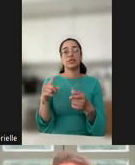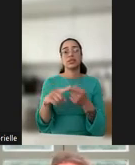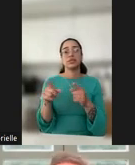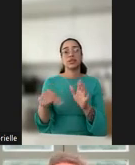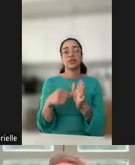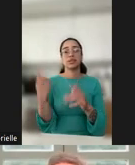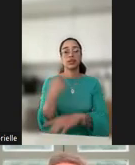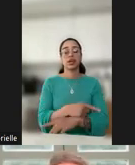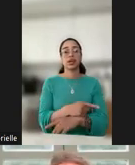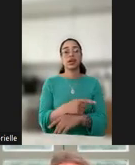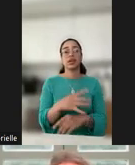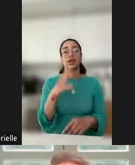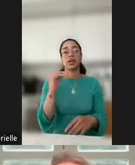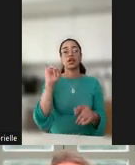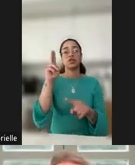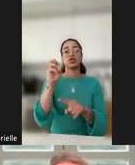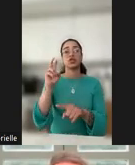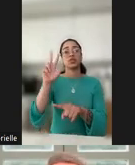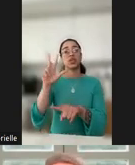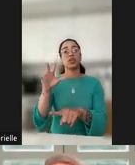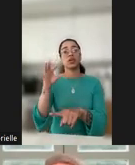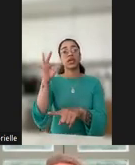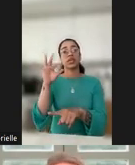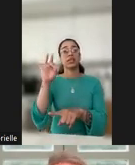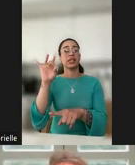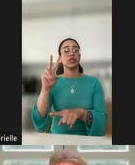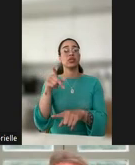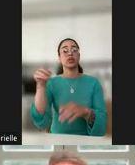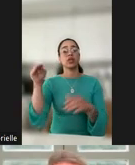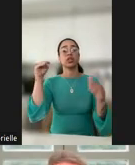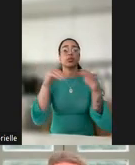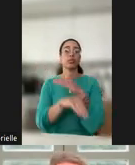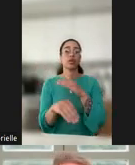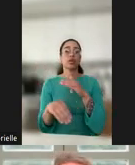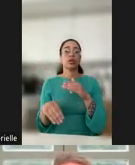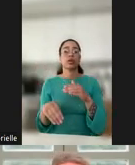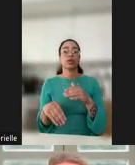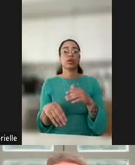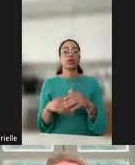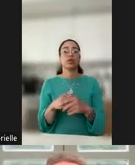June 23rd, 1982, there was the murder of Vincent Chin.